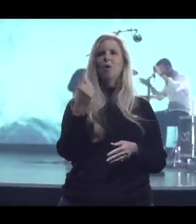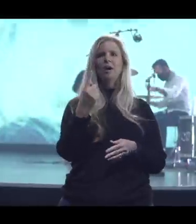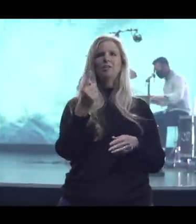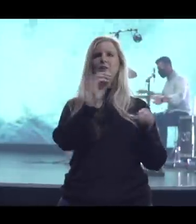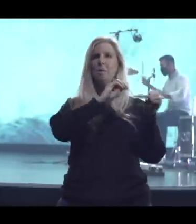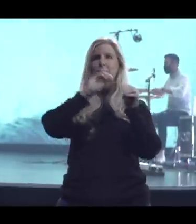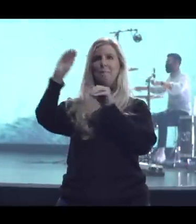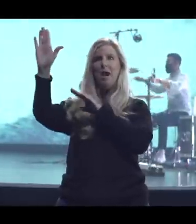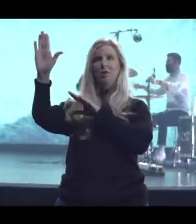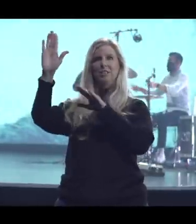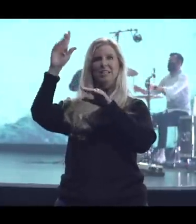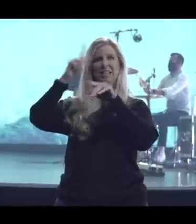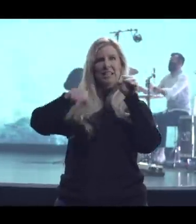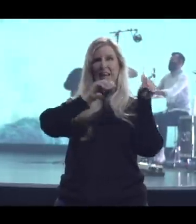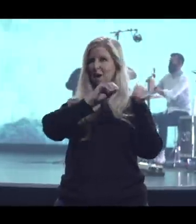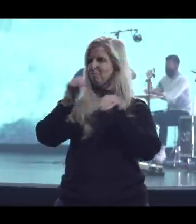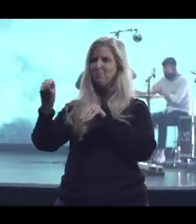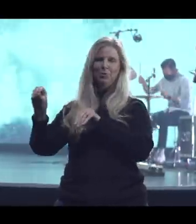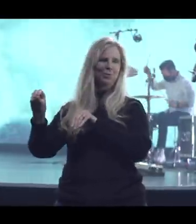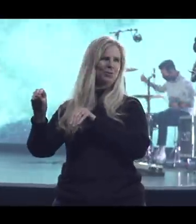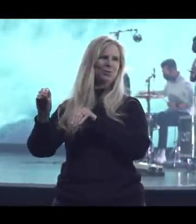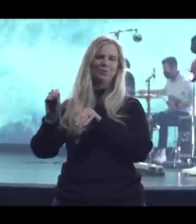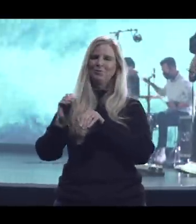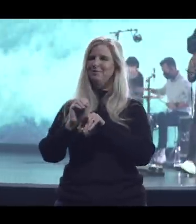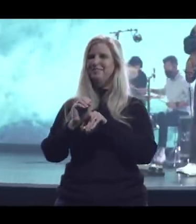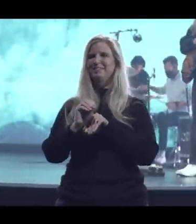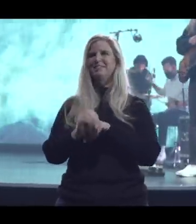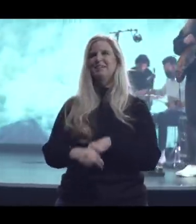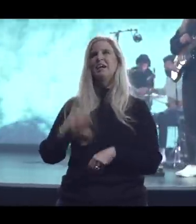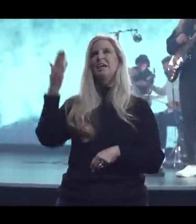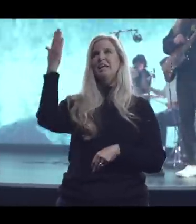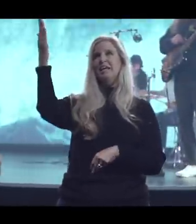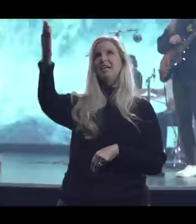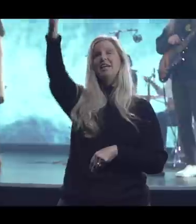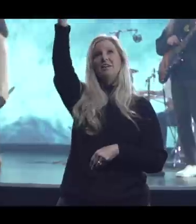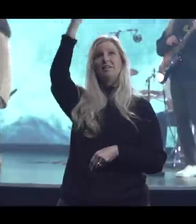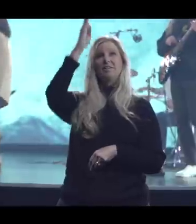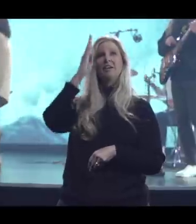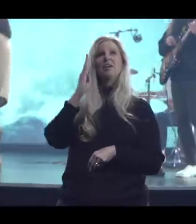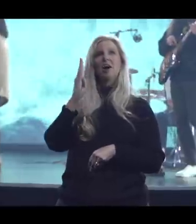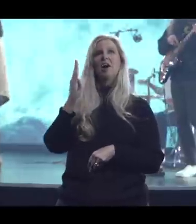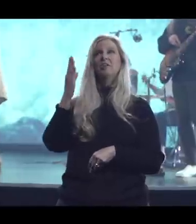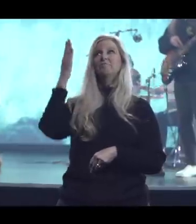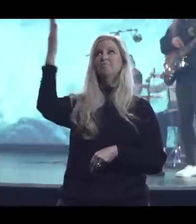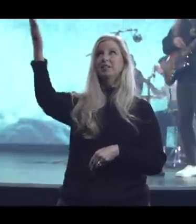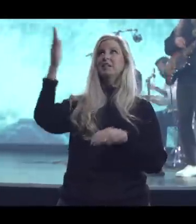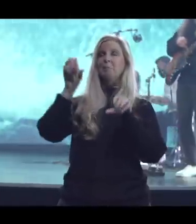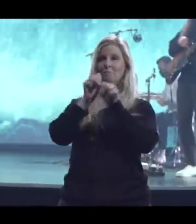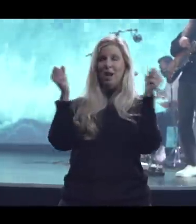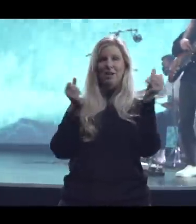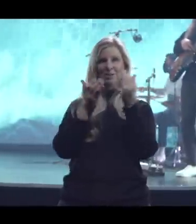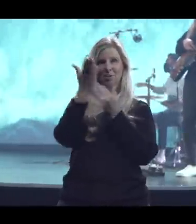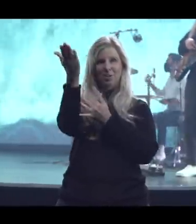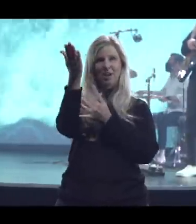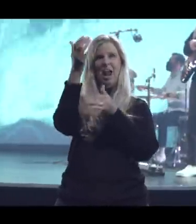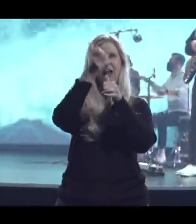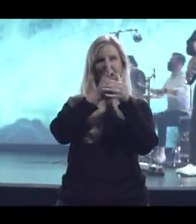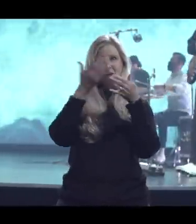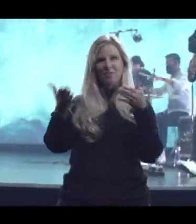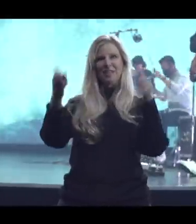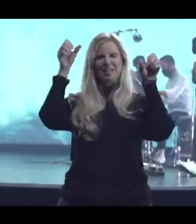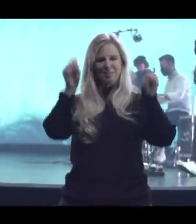a mountain he can't move. He's the God of the breakthrough, and anything